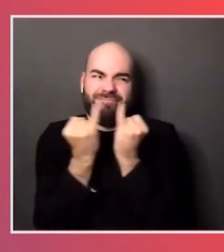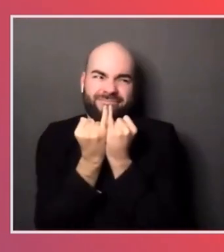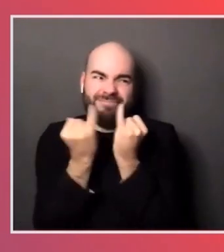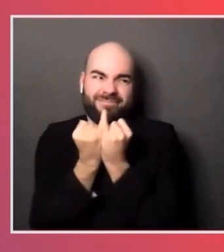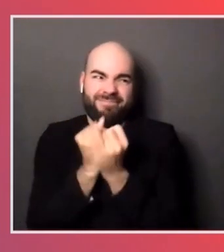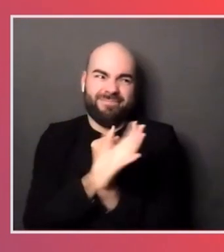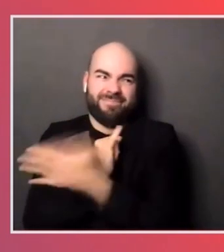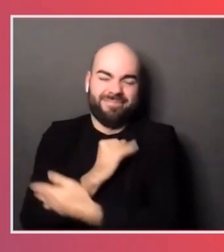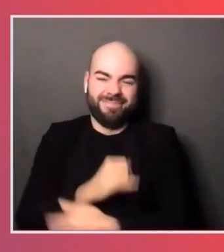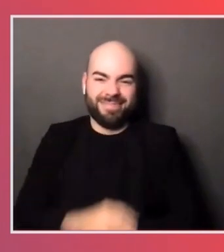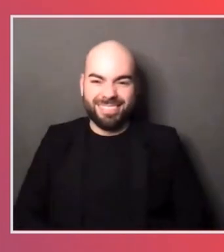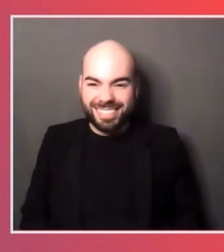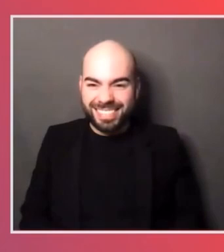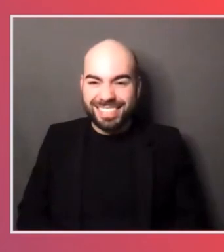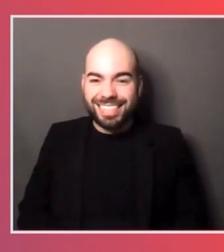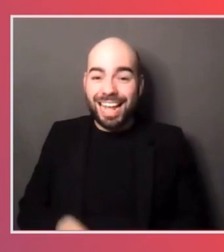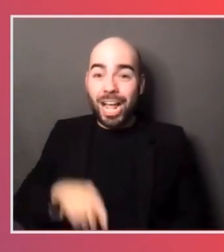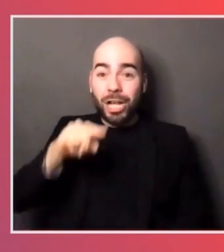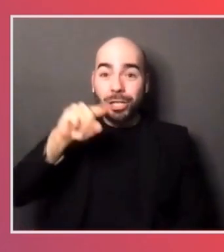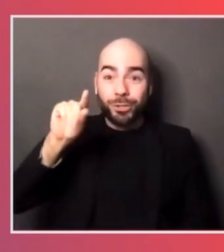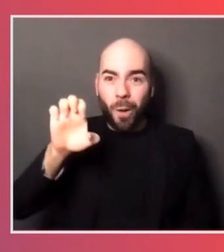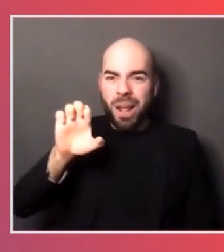Scarlett wanted to answer that question.